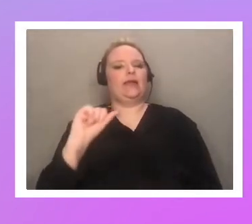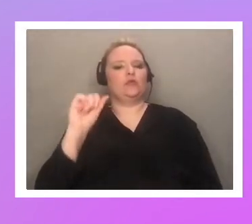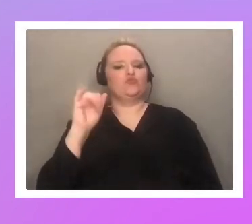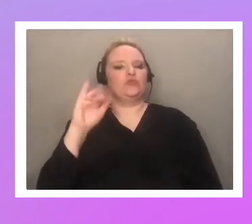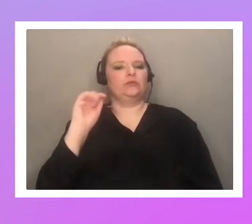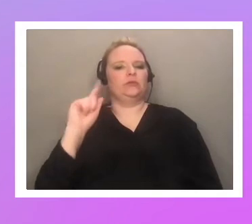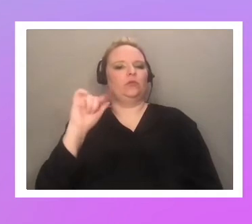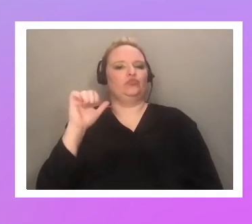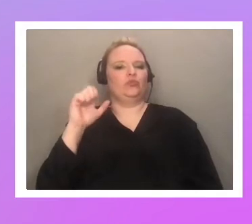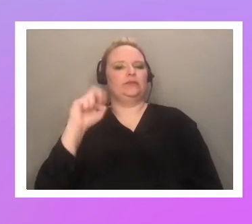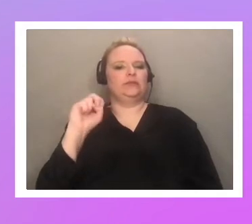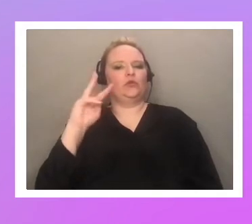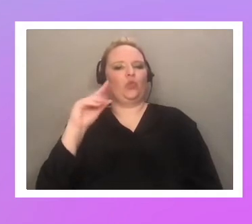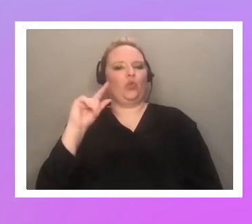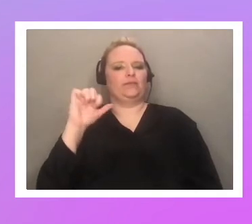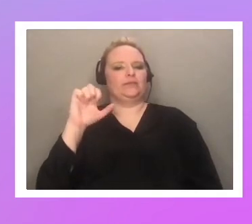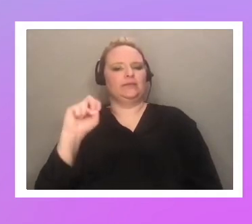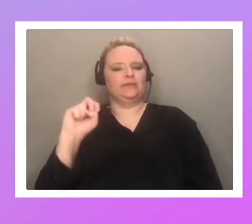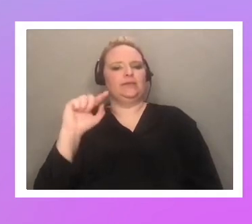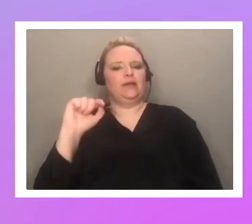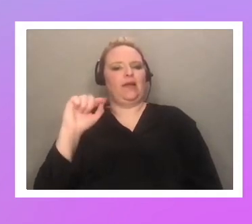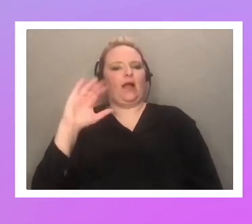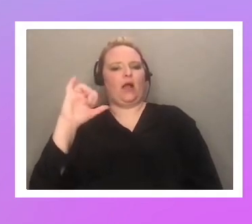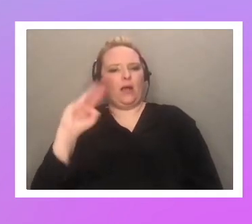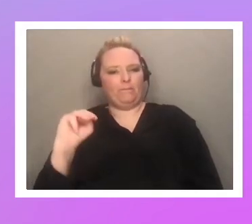contact@crystalprestonwatson.com, and my website,